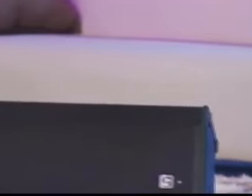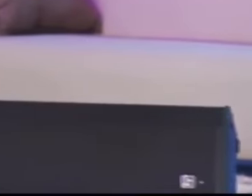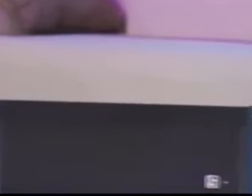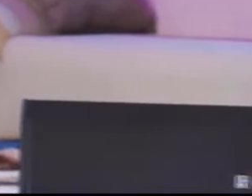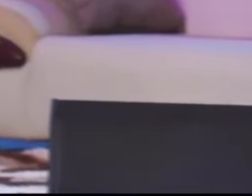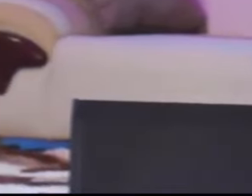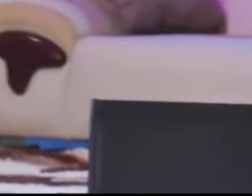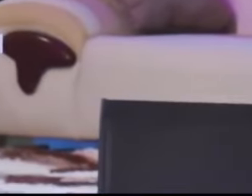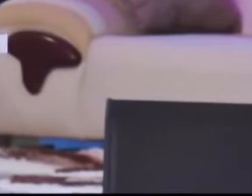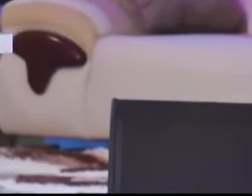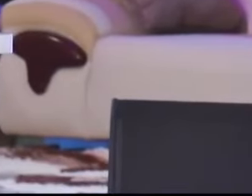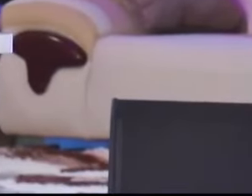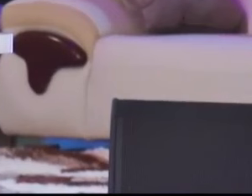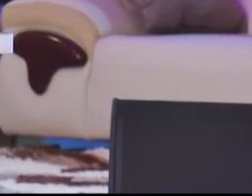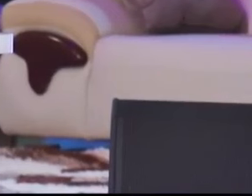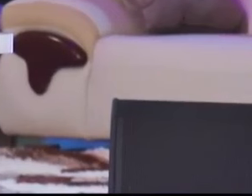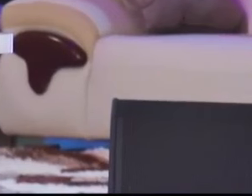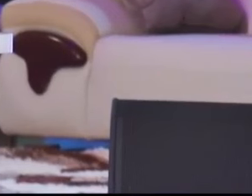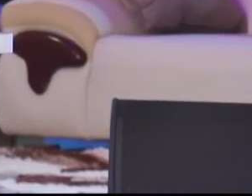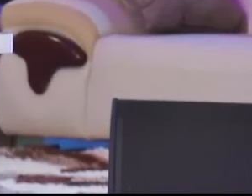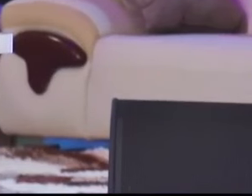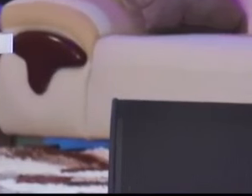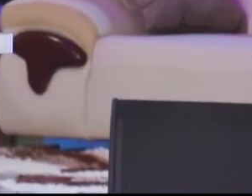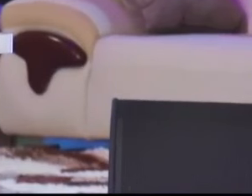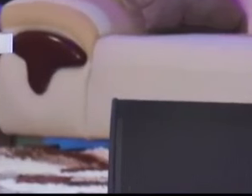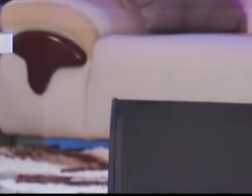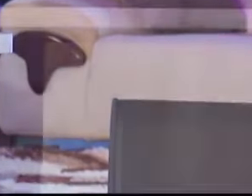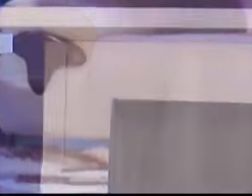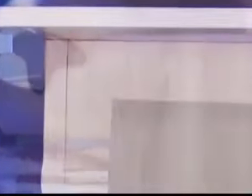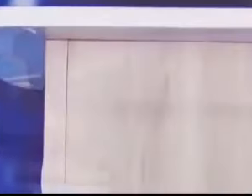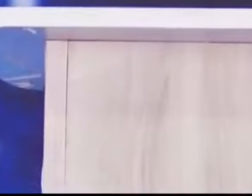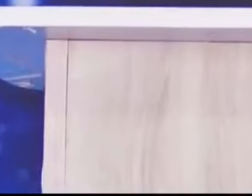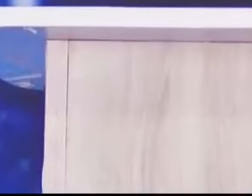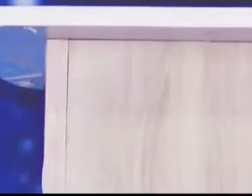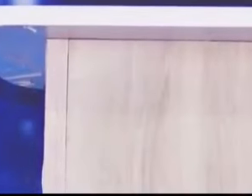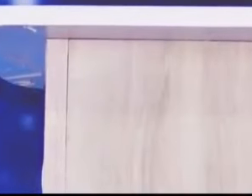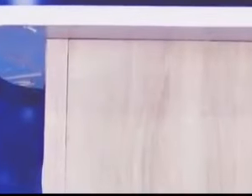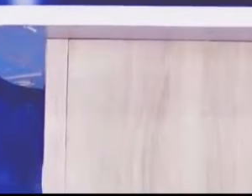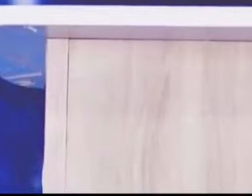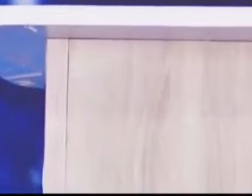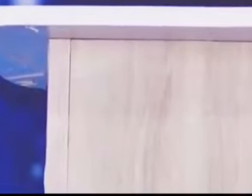Our Daniel for this generation, where is he?